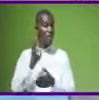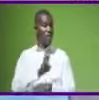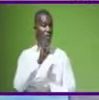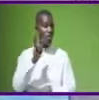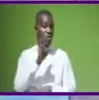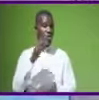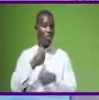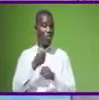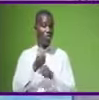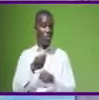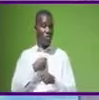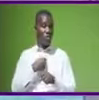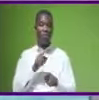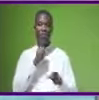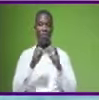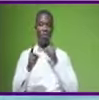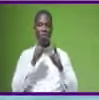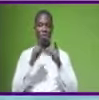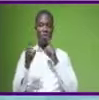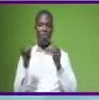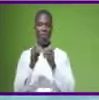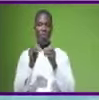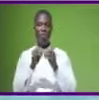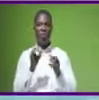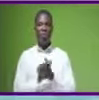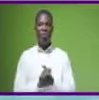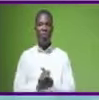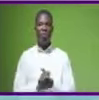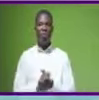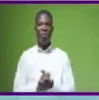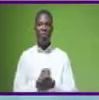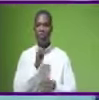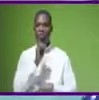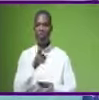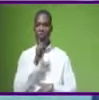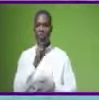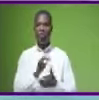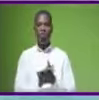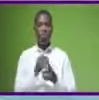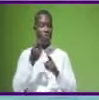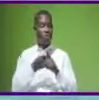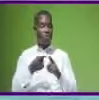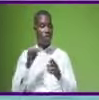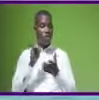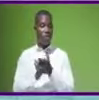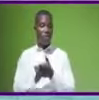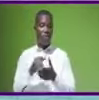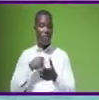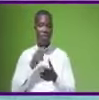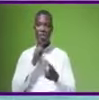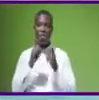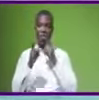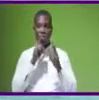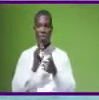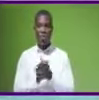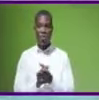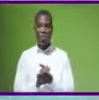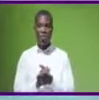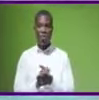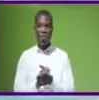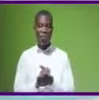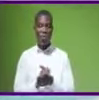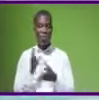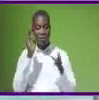a mafi Mekasa, ye pa. No quasim ne Frida Mekasa sano. I have me